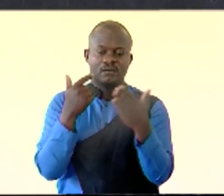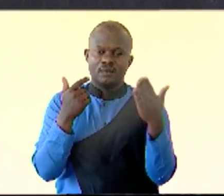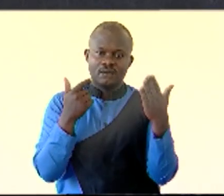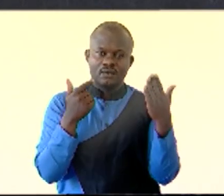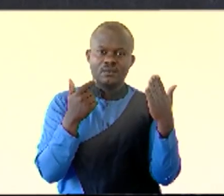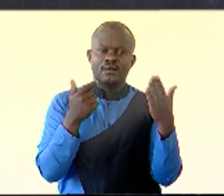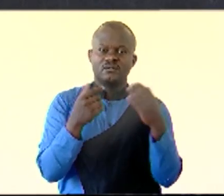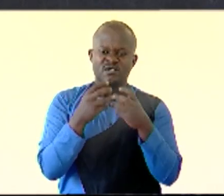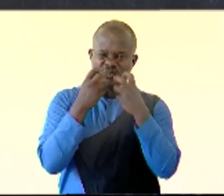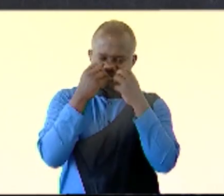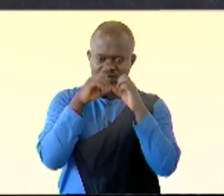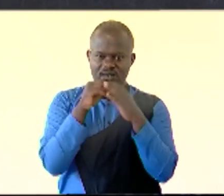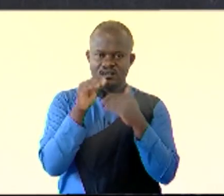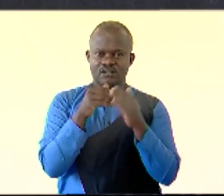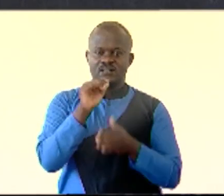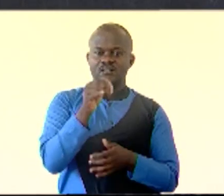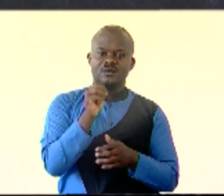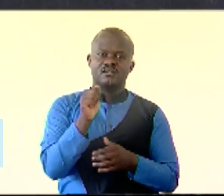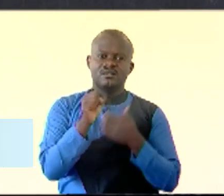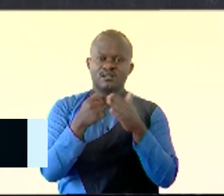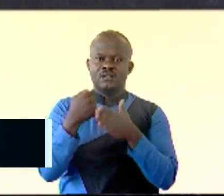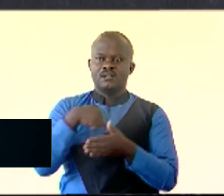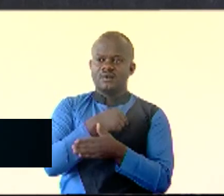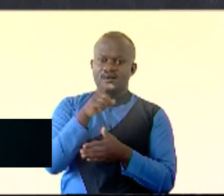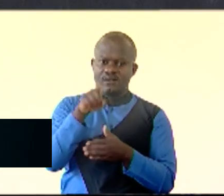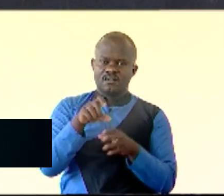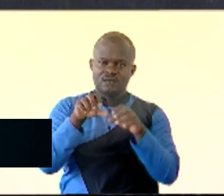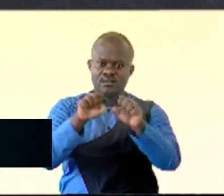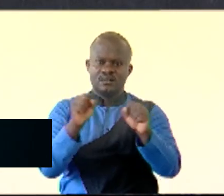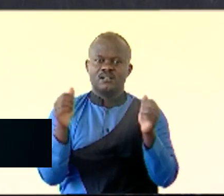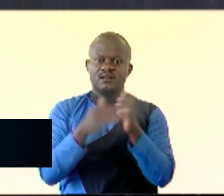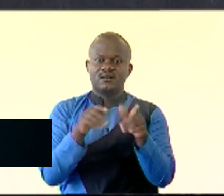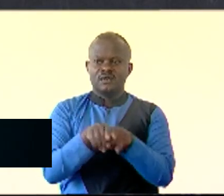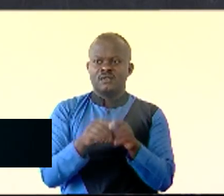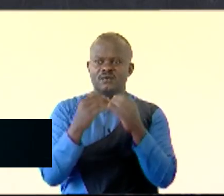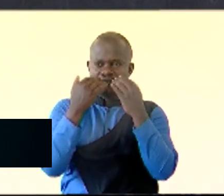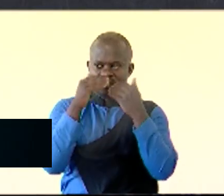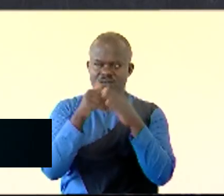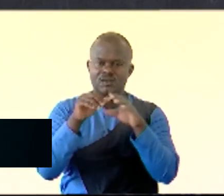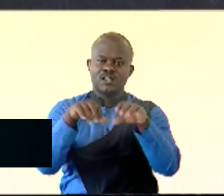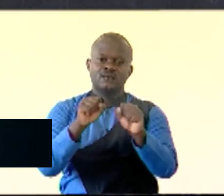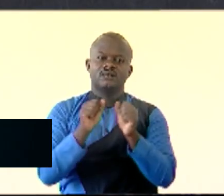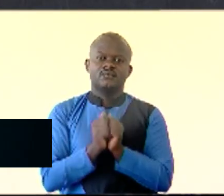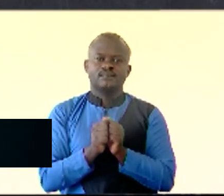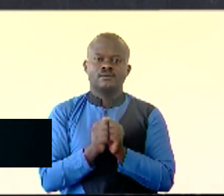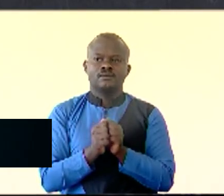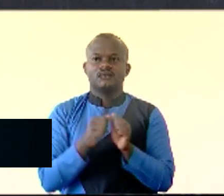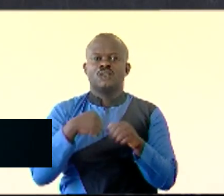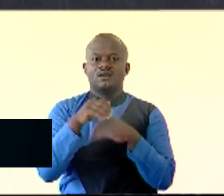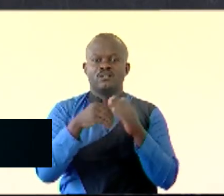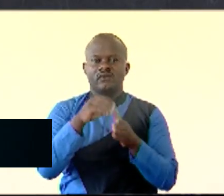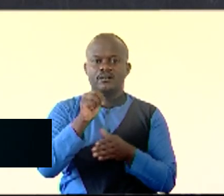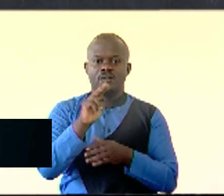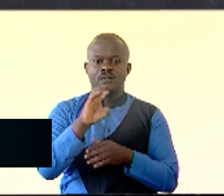dust, and even the germs. These are the germ that has been trapped, and even dust has been trapped. We have mucus